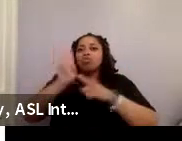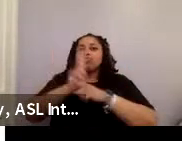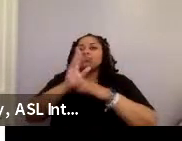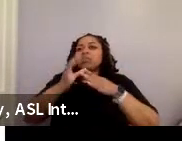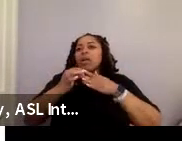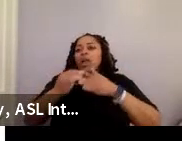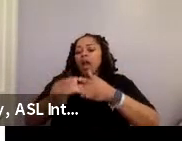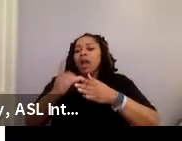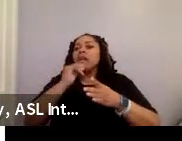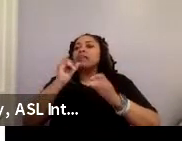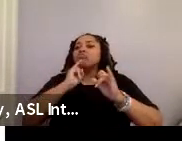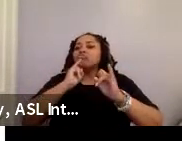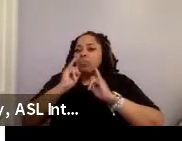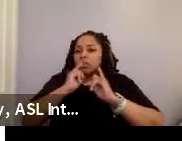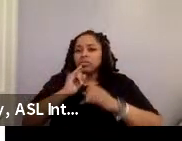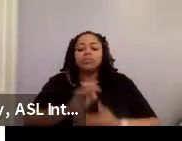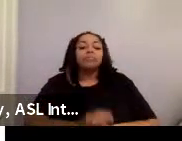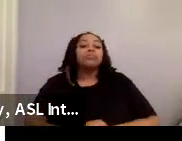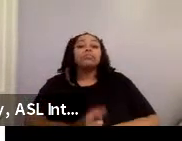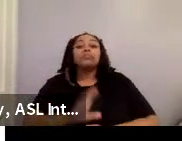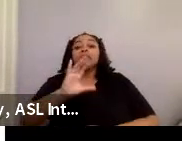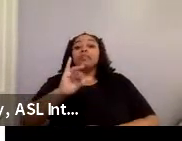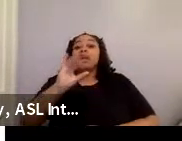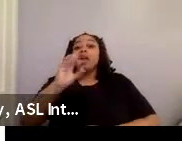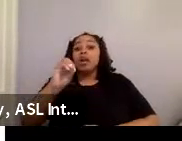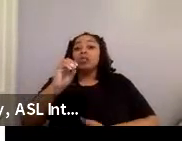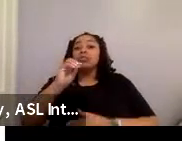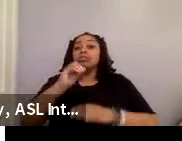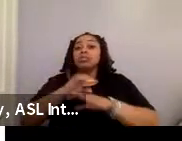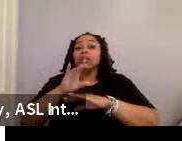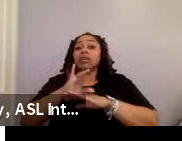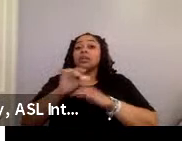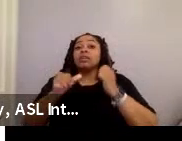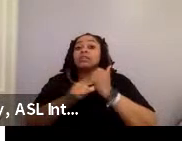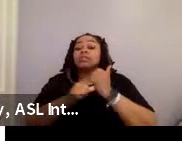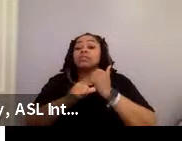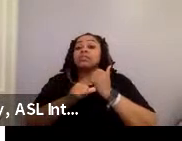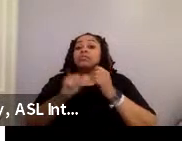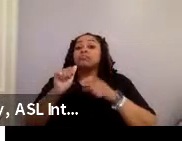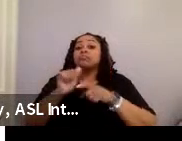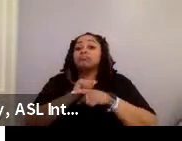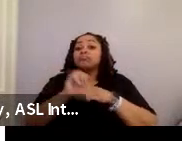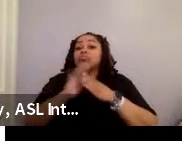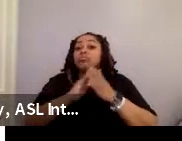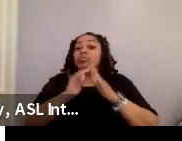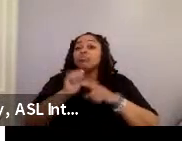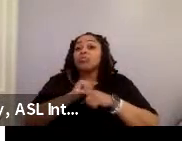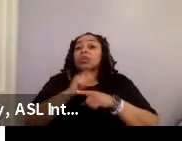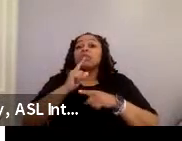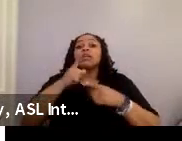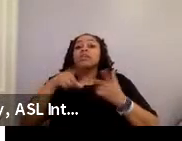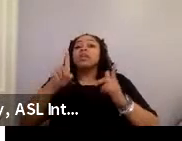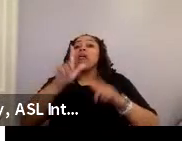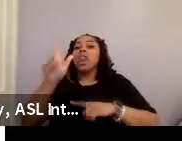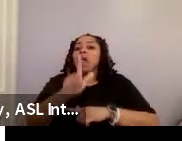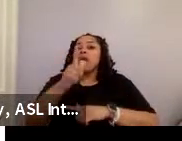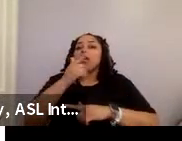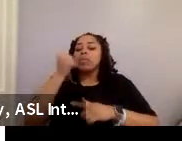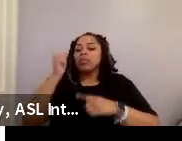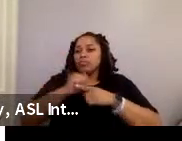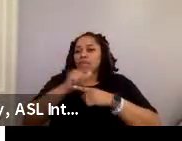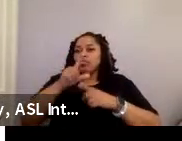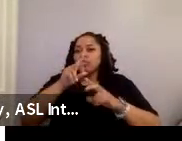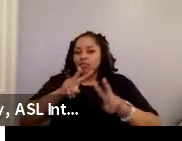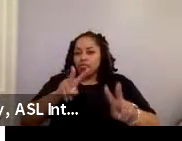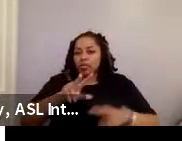and instruction. The CIO Council Accessibility Community Practice has published a library of Section 508 best practices, which may be viewed